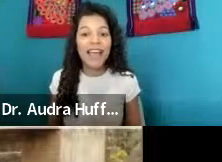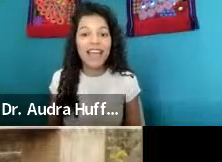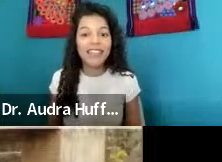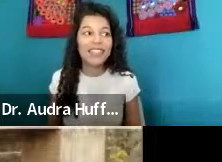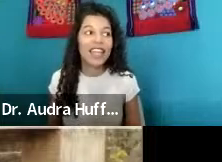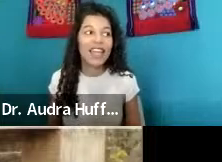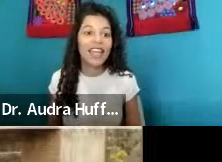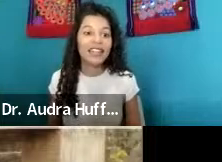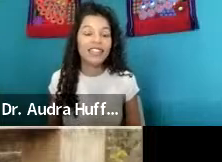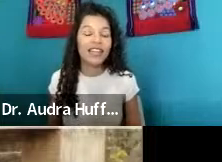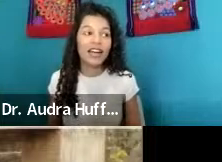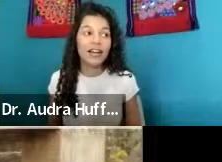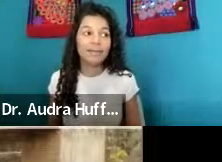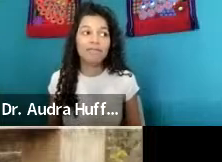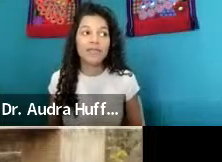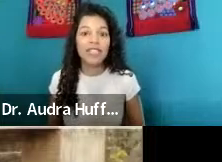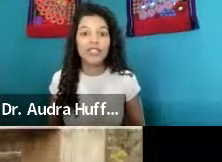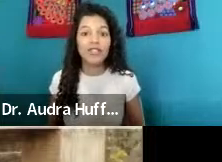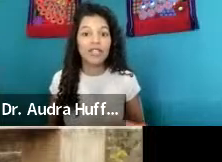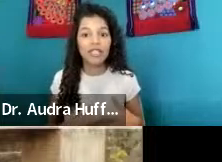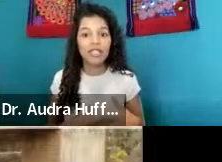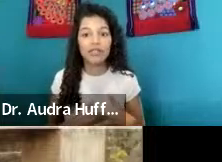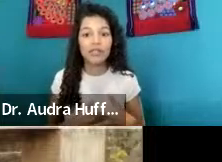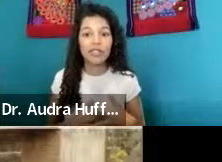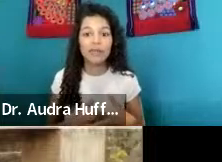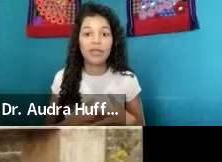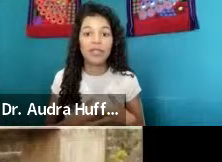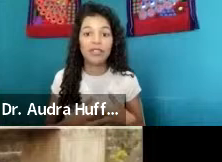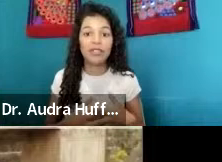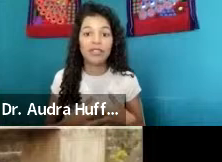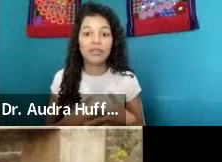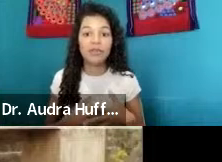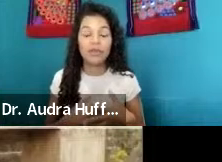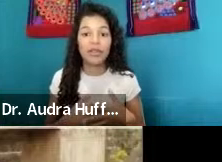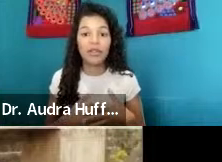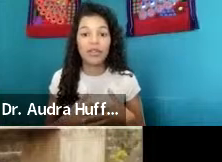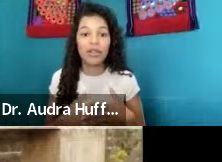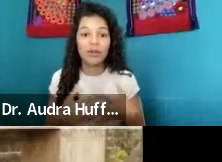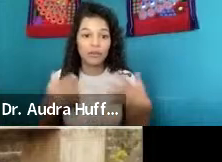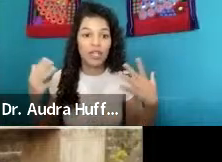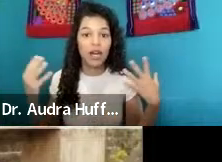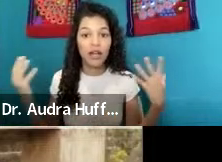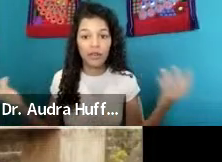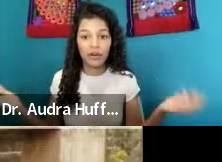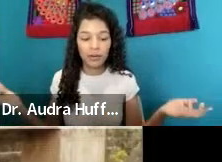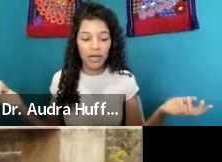my friends and they started introducing me to,